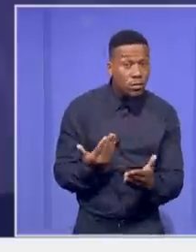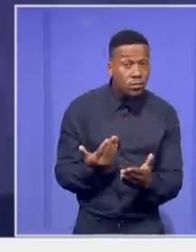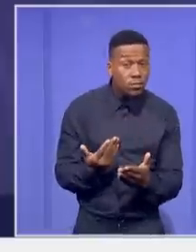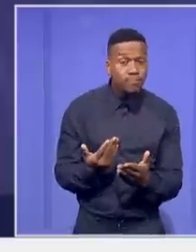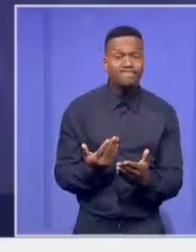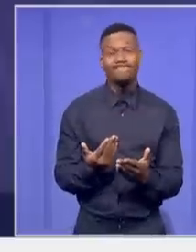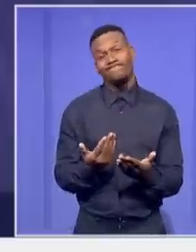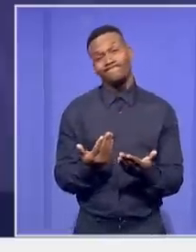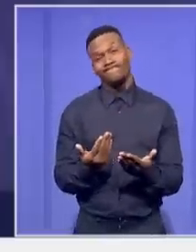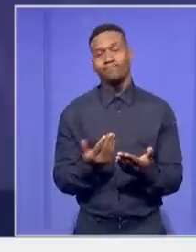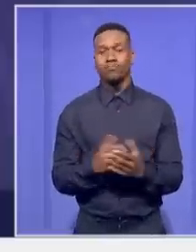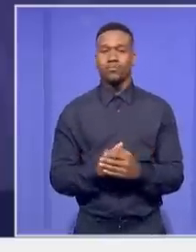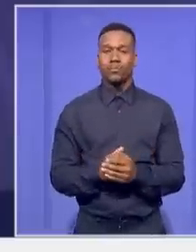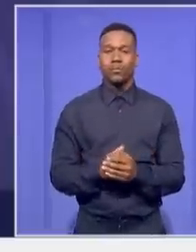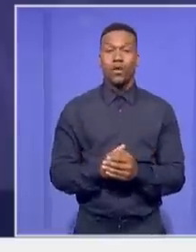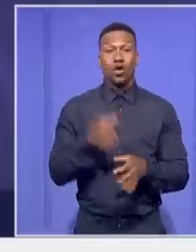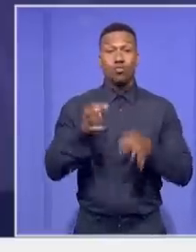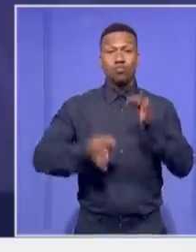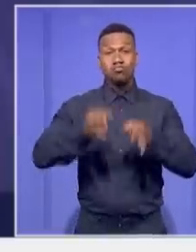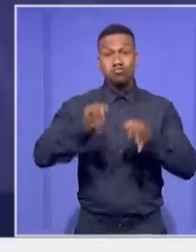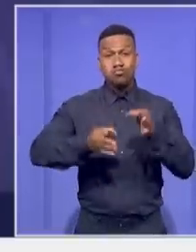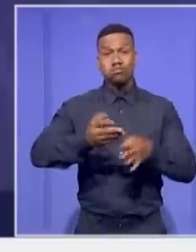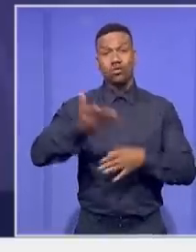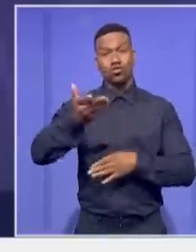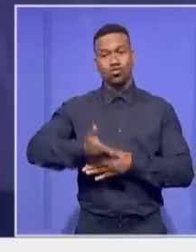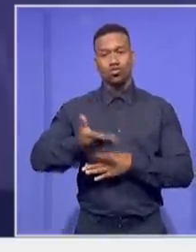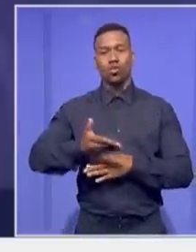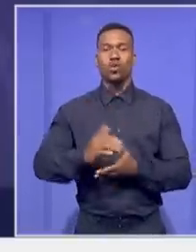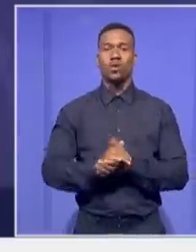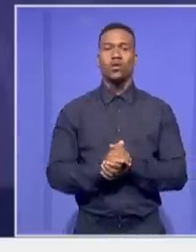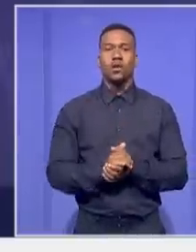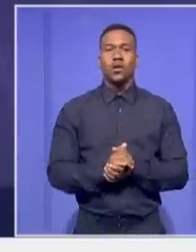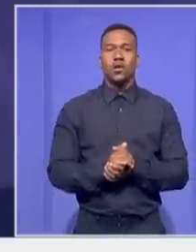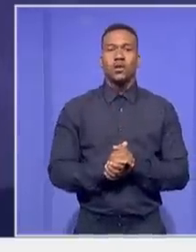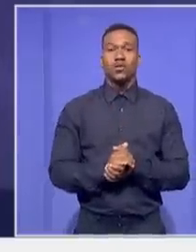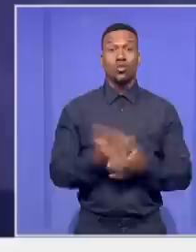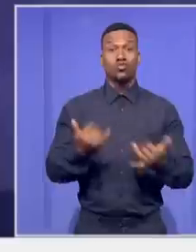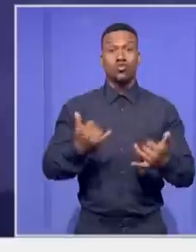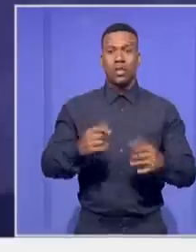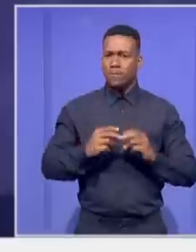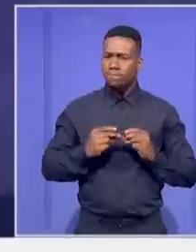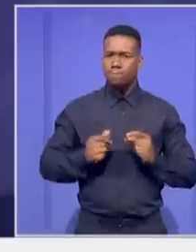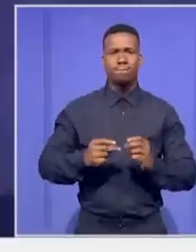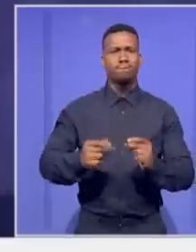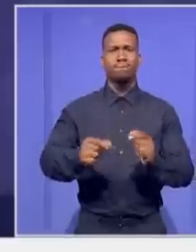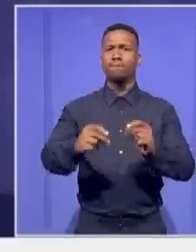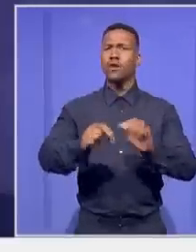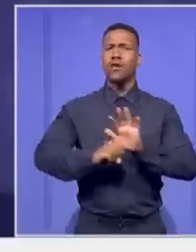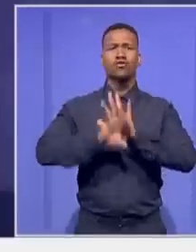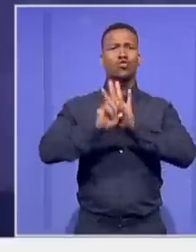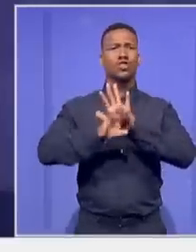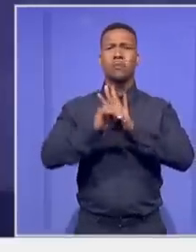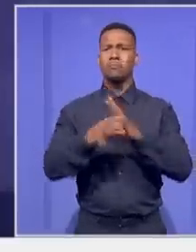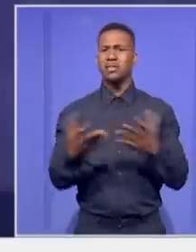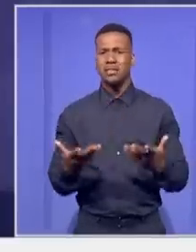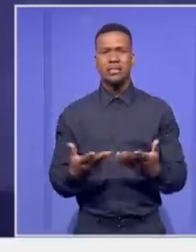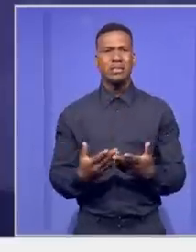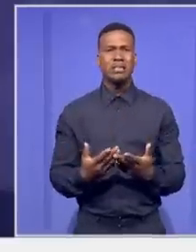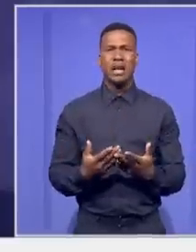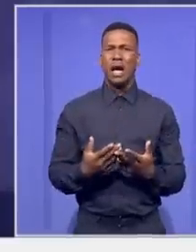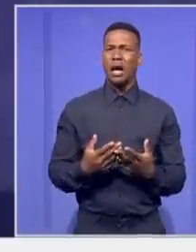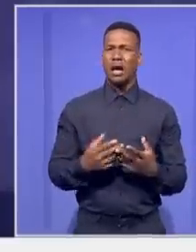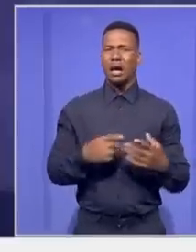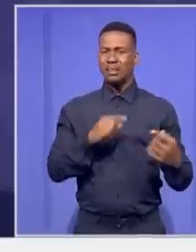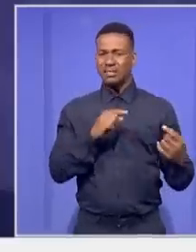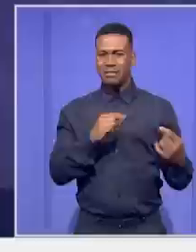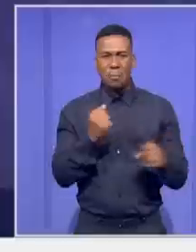cut and thrust of politics, particularly in today's fast-moving online social media world, is designed to put you into arguments